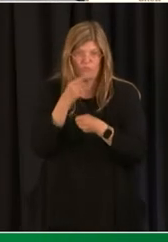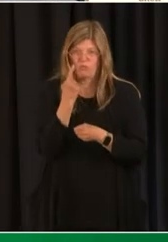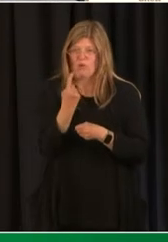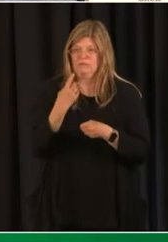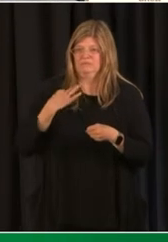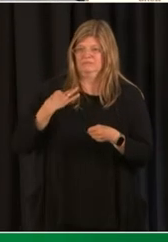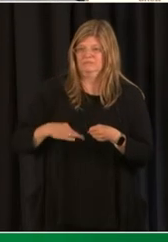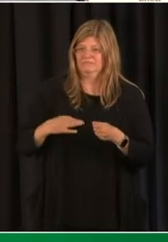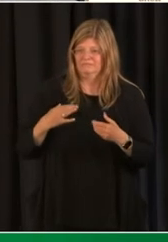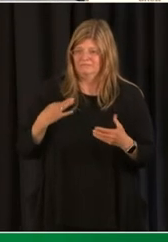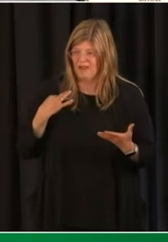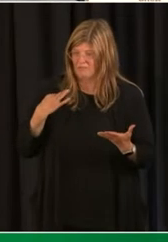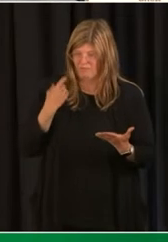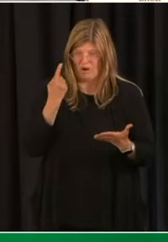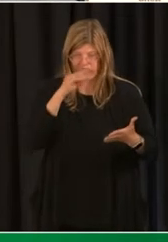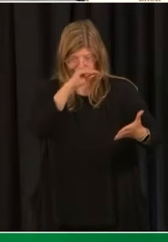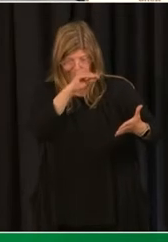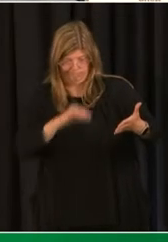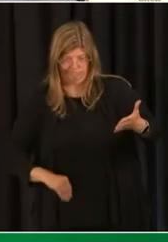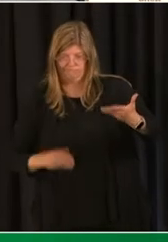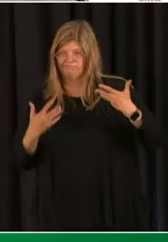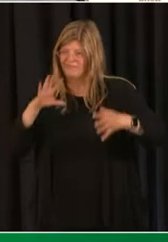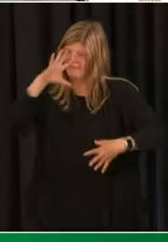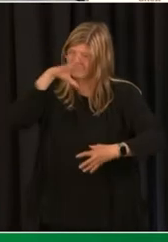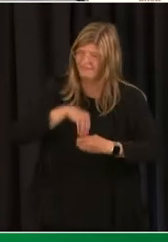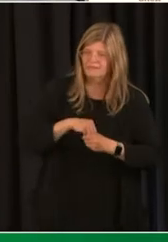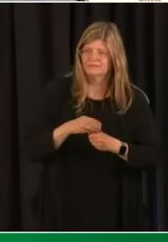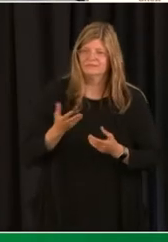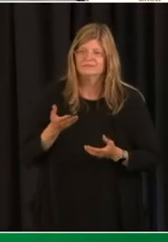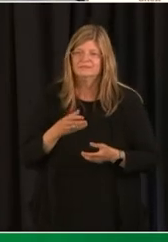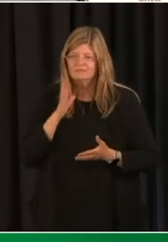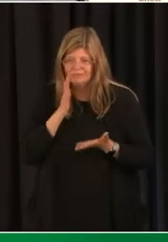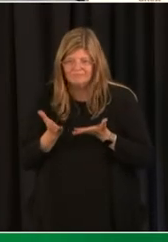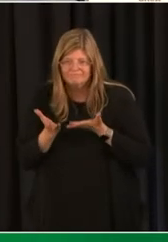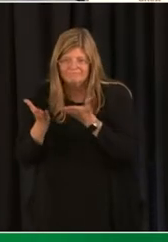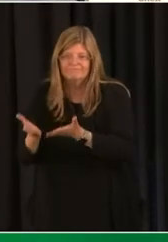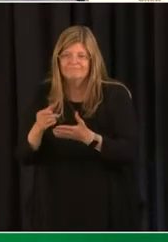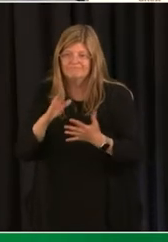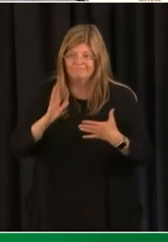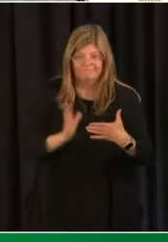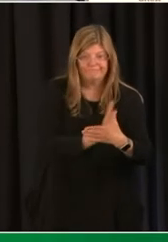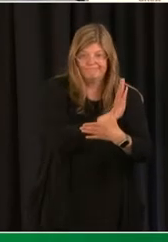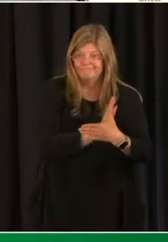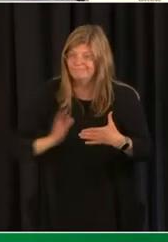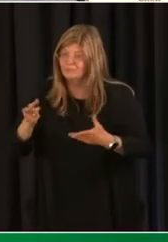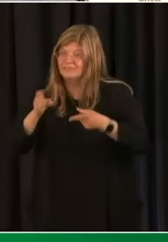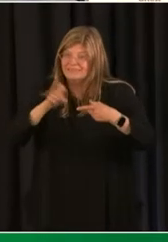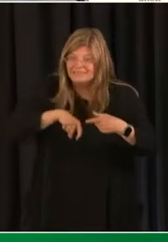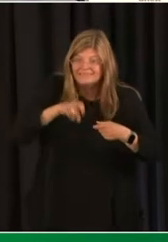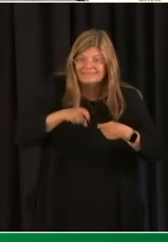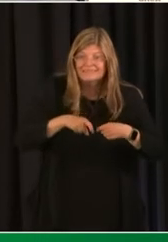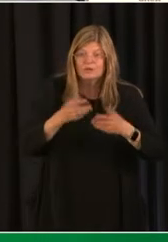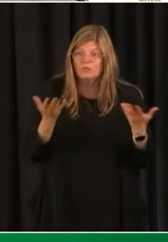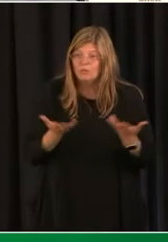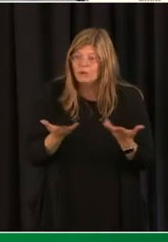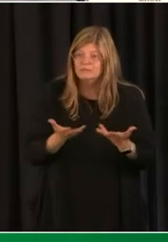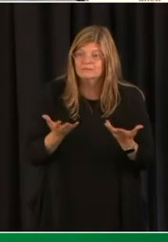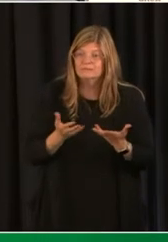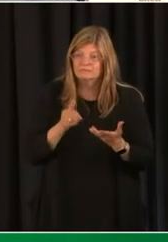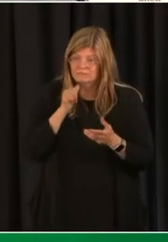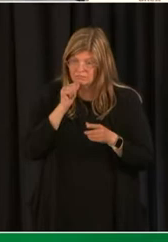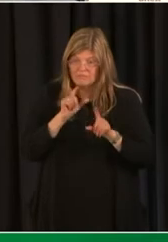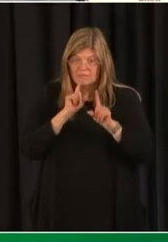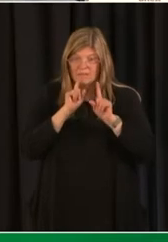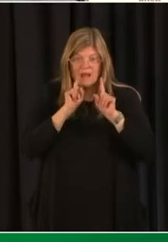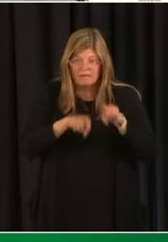excited that the portal that you apply through can help you with the range of different housing supports that you might need. You don't have to go to